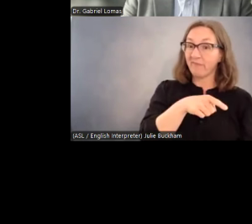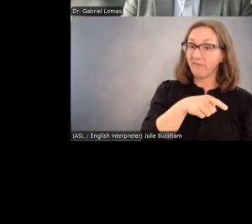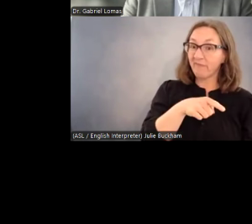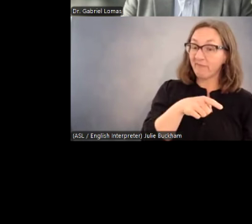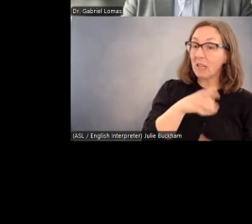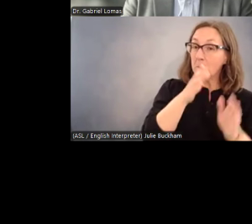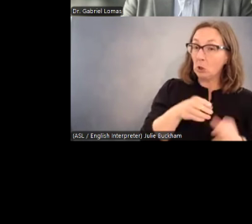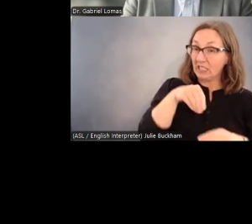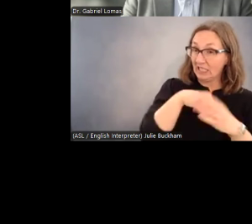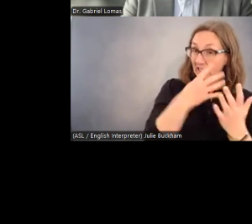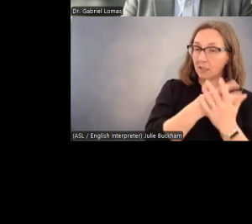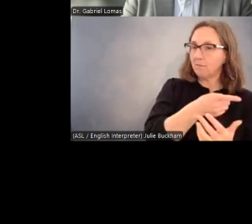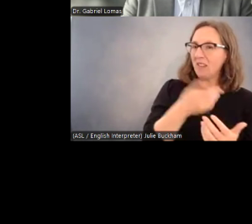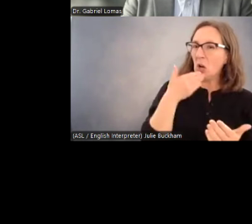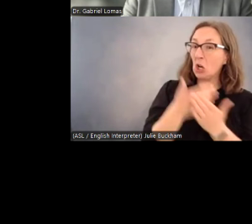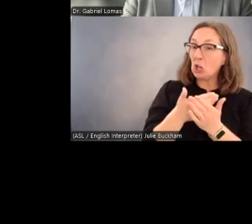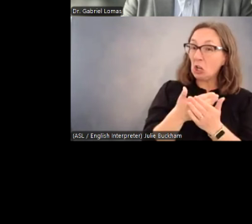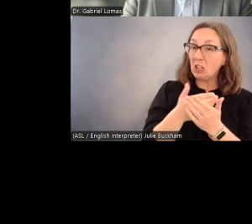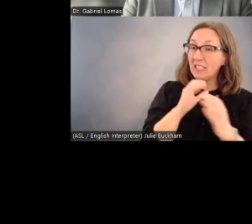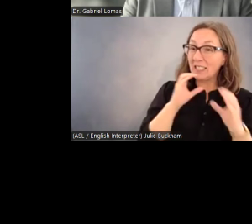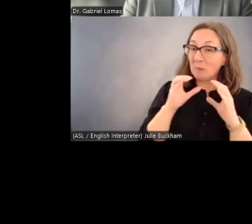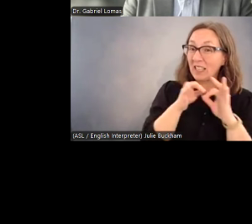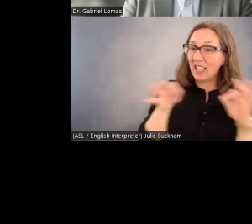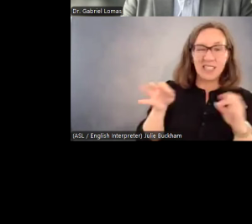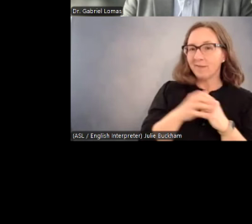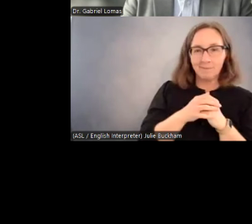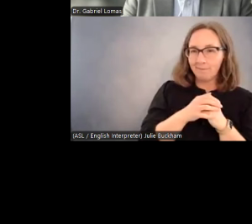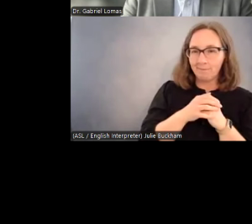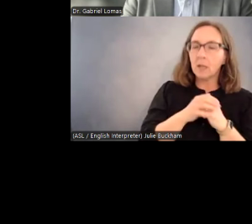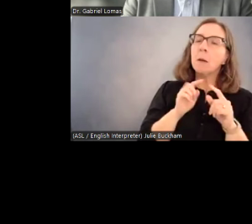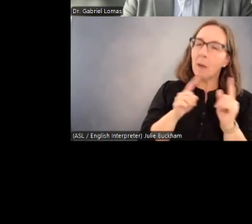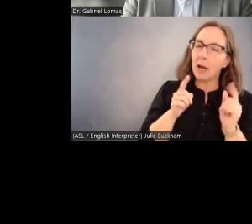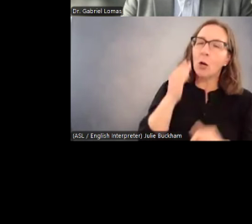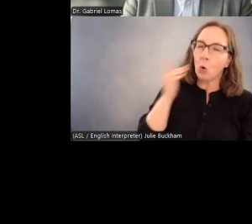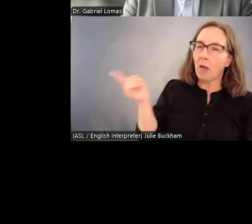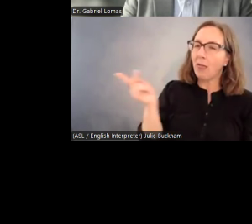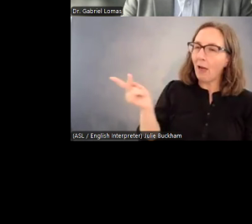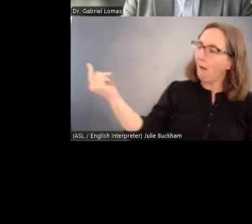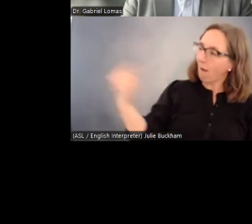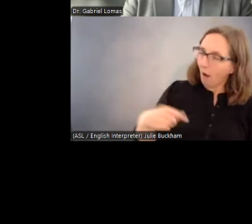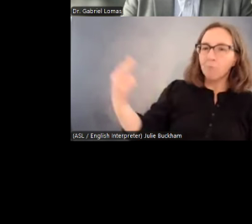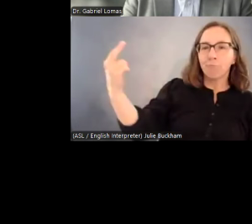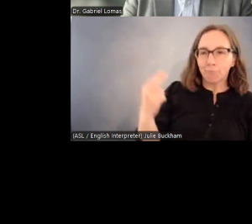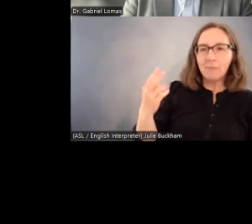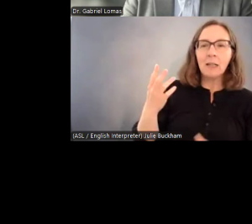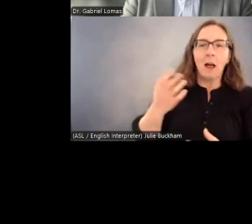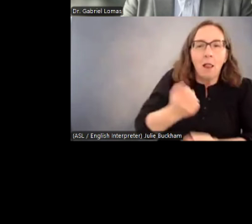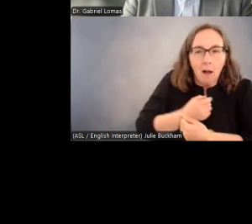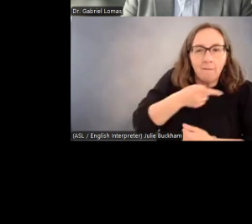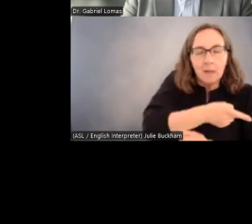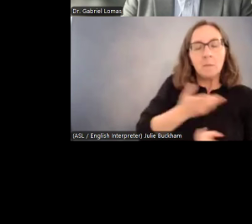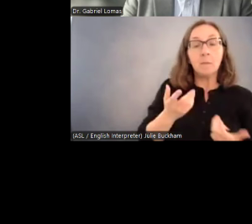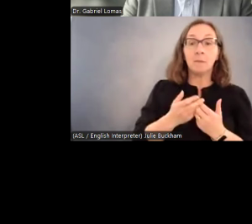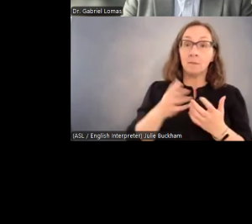skills. Their communication was very iffy, but he knew they were there. He knew they loved him. Well, once